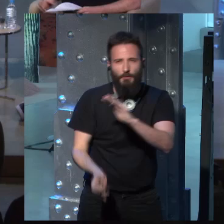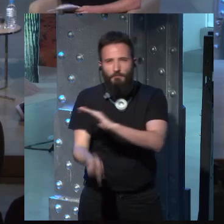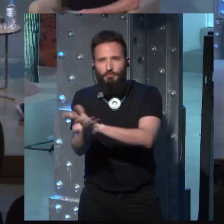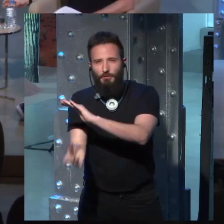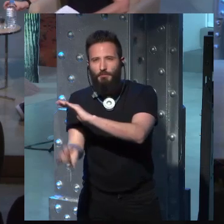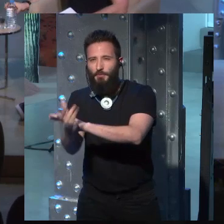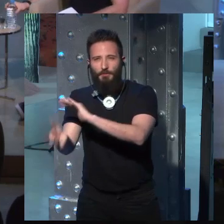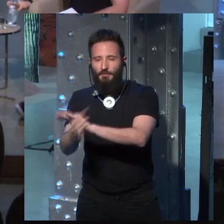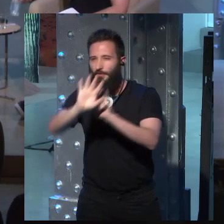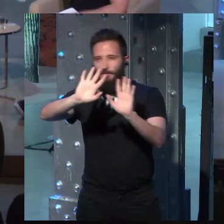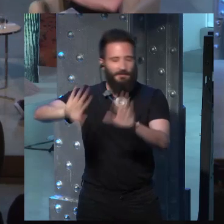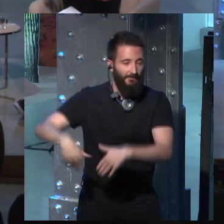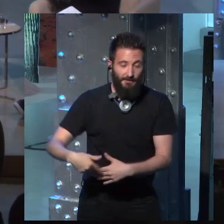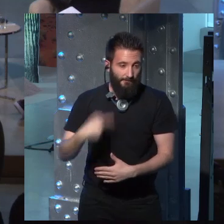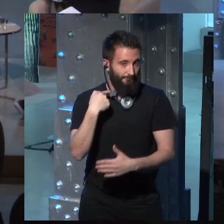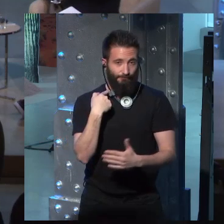a pilot and never gets shown,